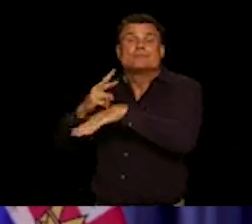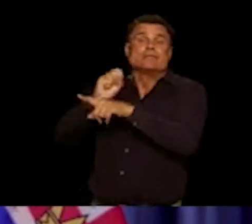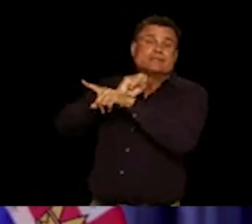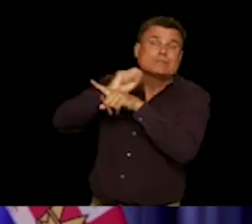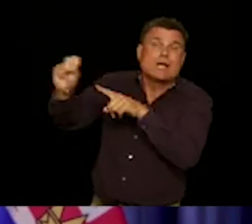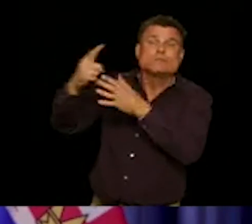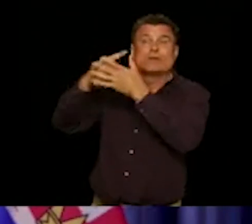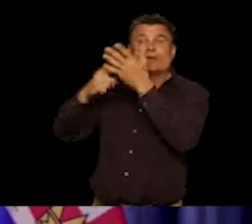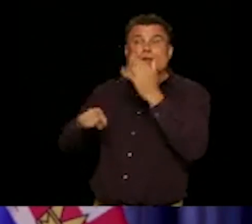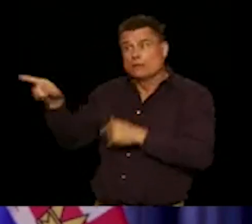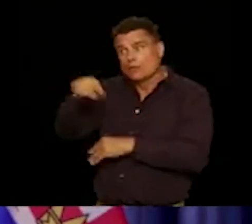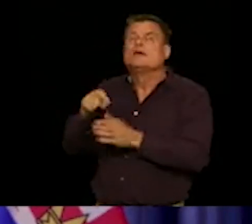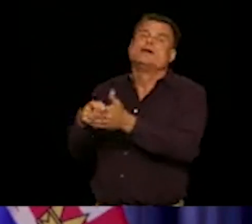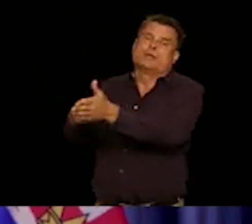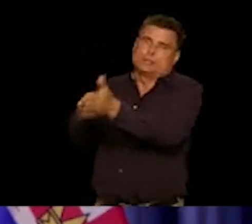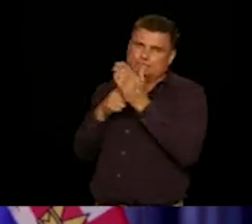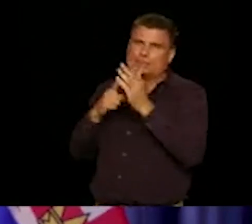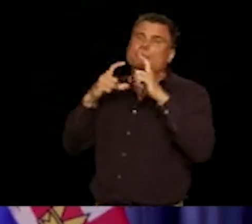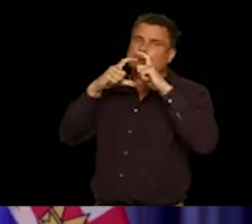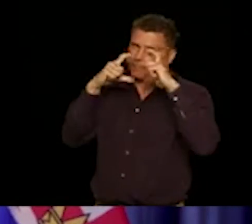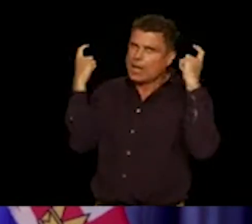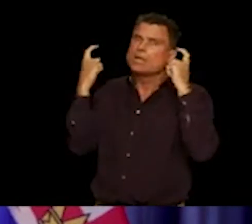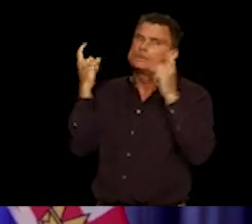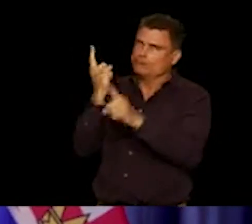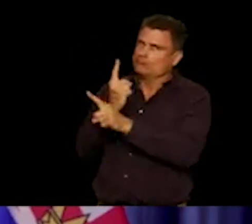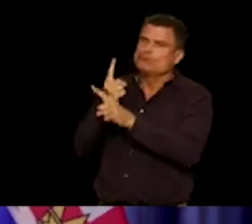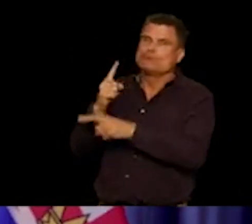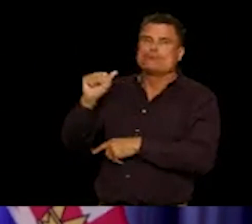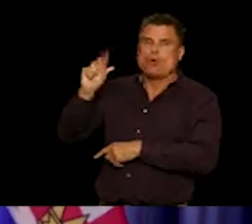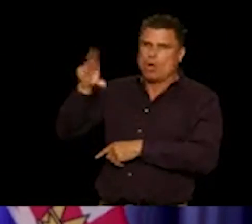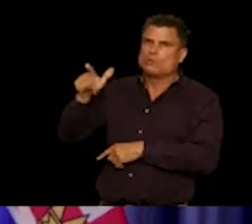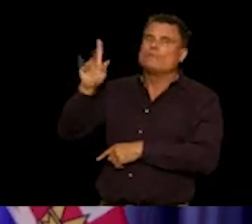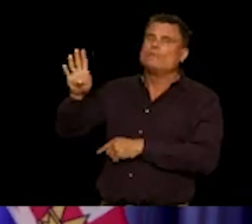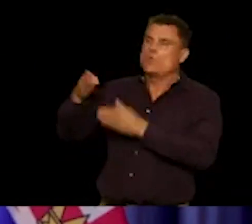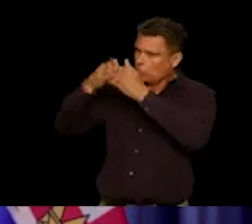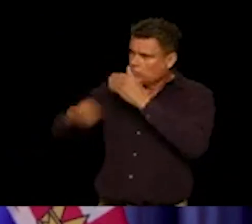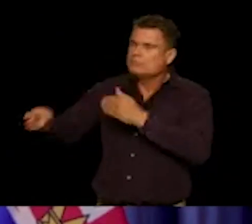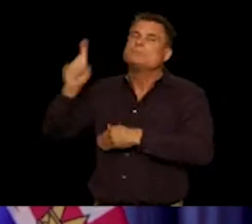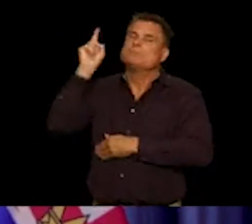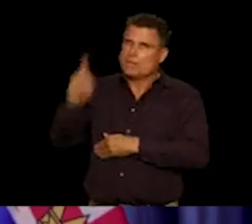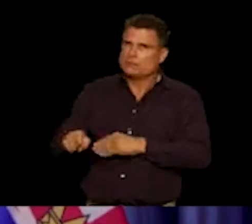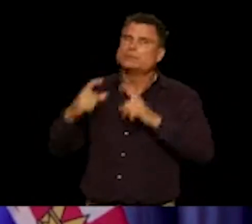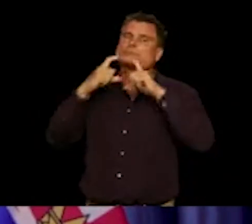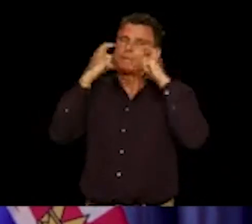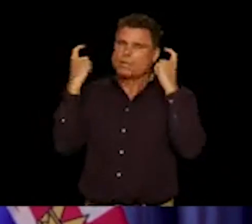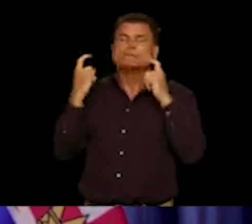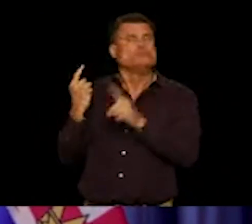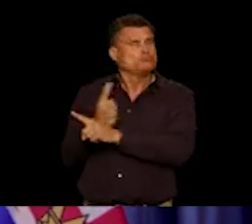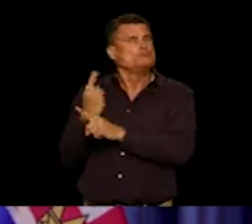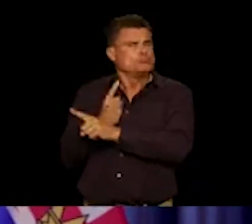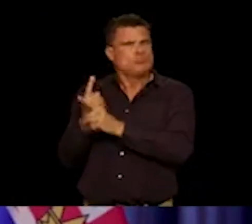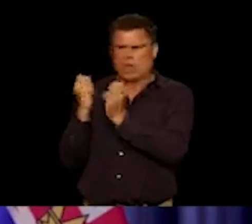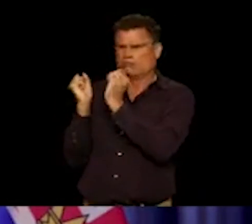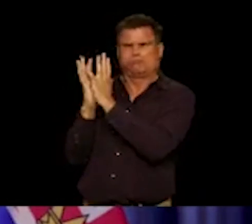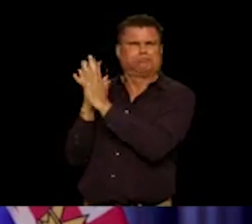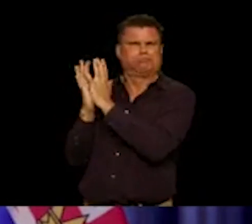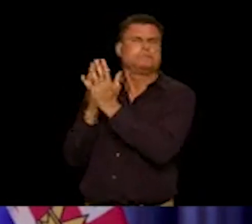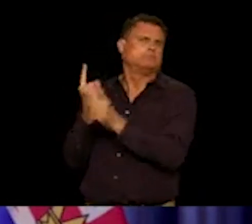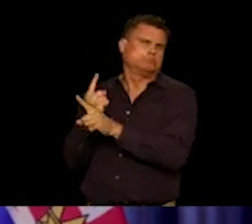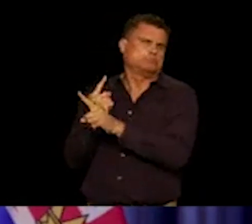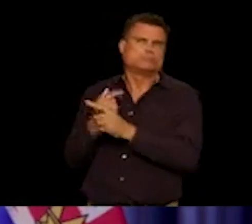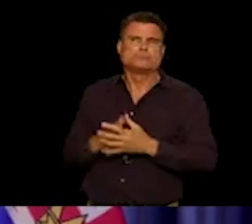appropriate. Other issues around how masks should be used, I think, are better answered by the Public Health Authority, who's right here, so I'll pass it to her.